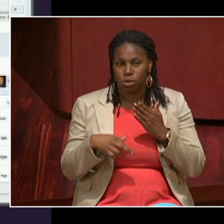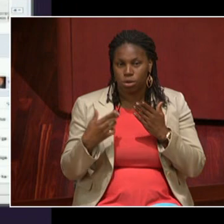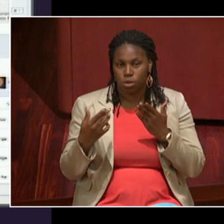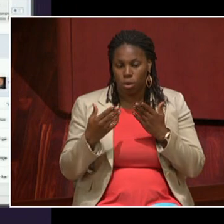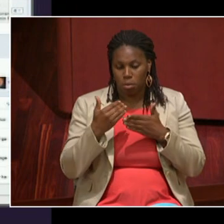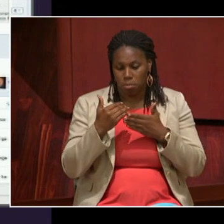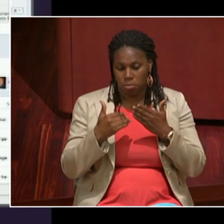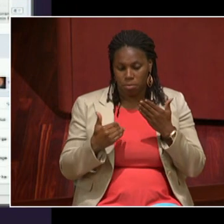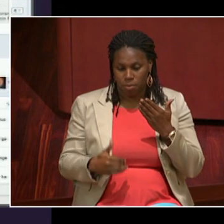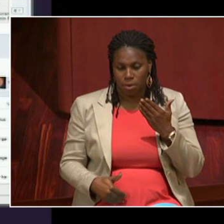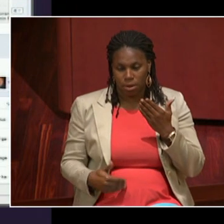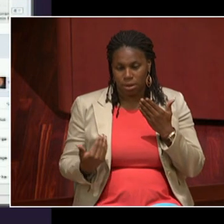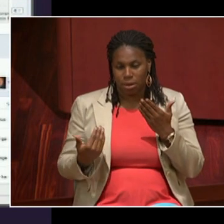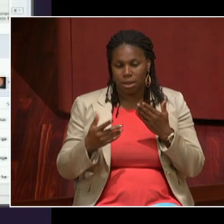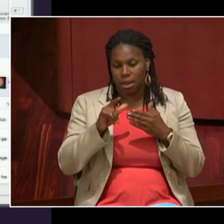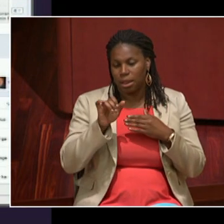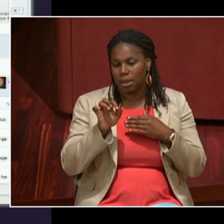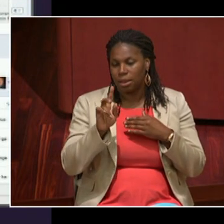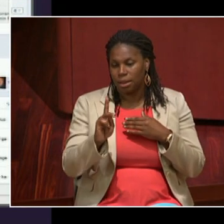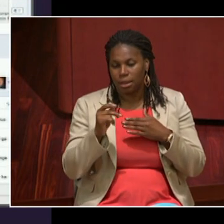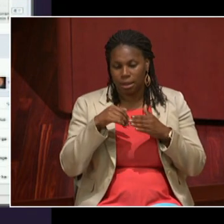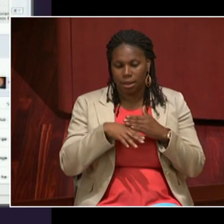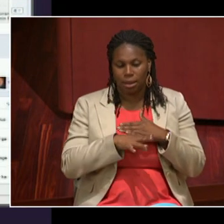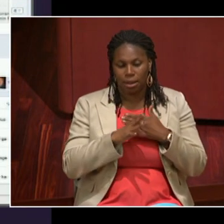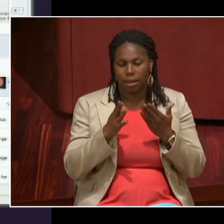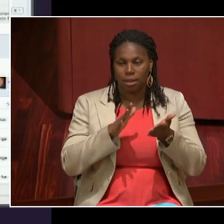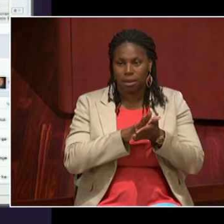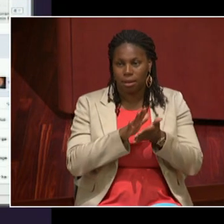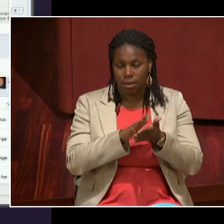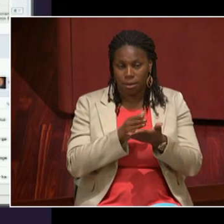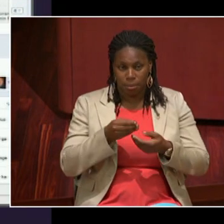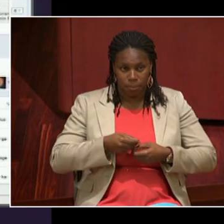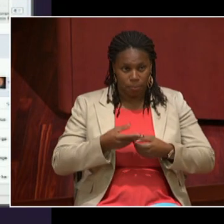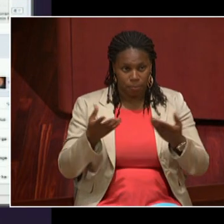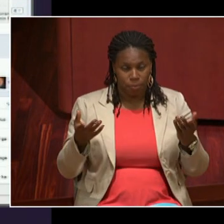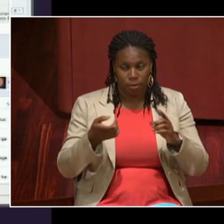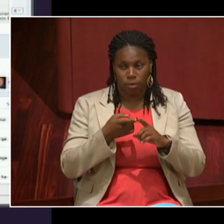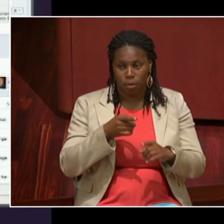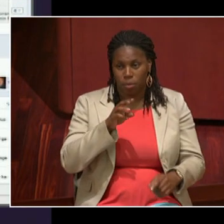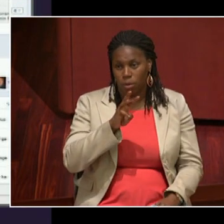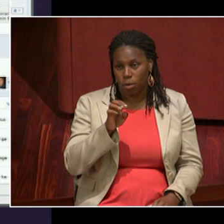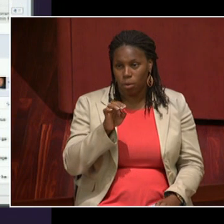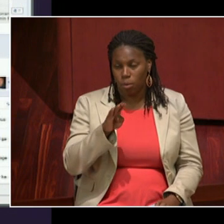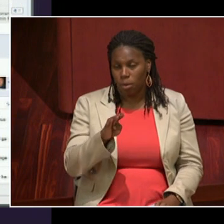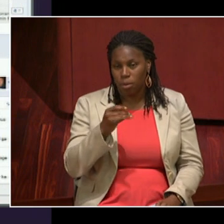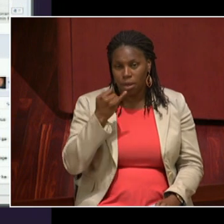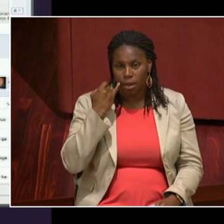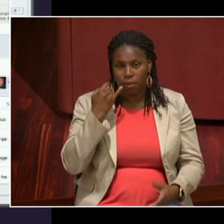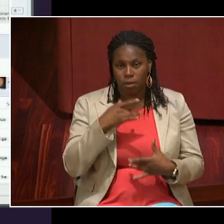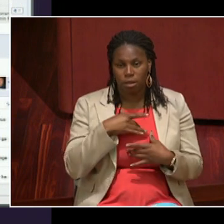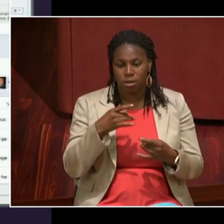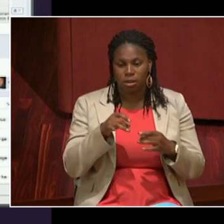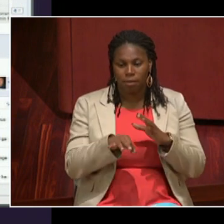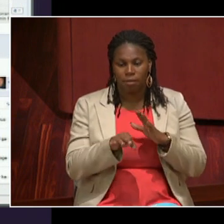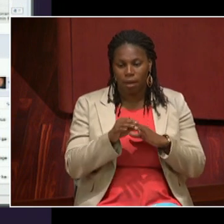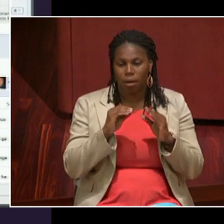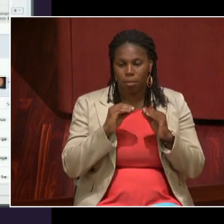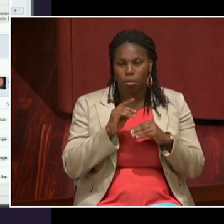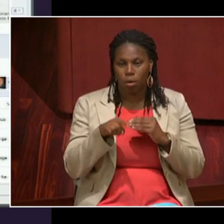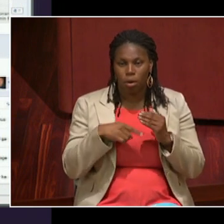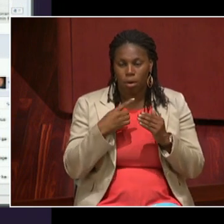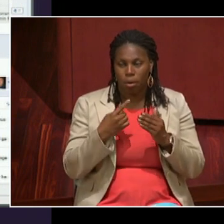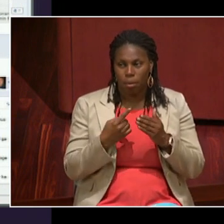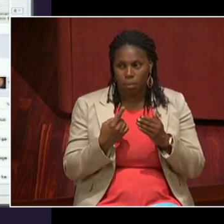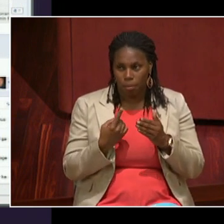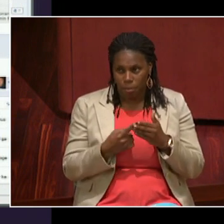or the link in your handouts that you can obtain from the virtual genealogy website. If you're interested in finding out more about the National Archives at